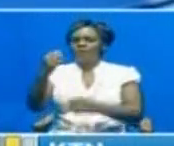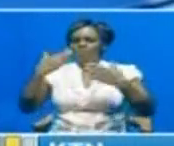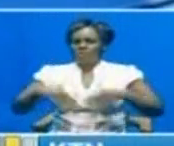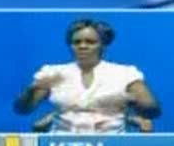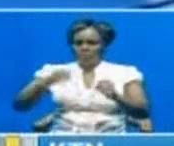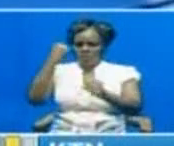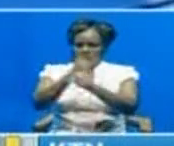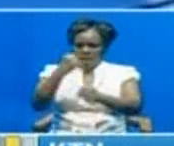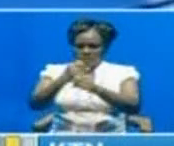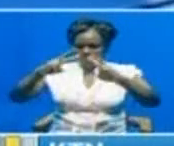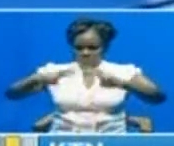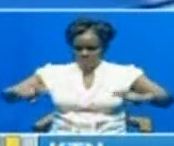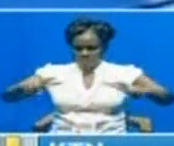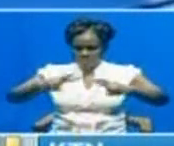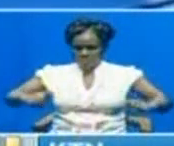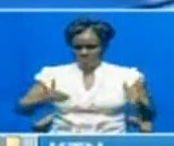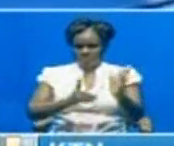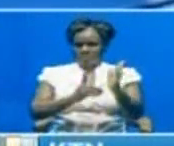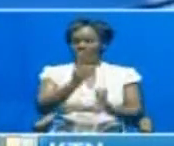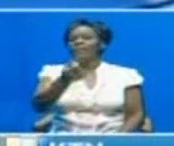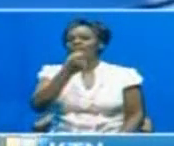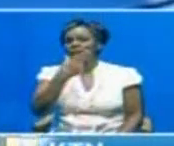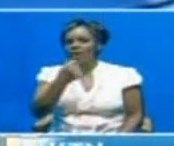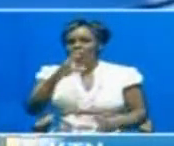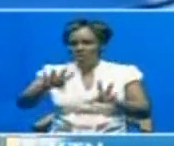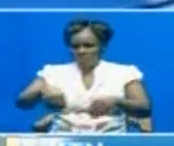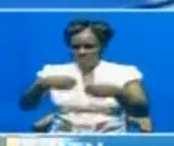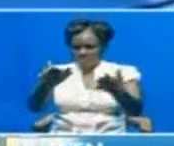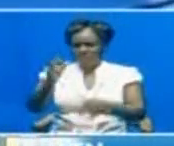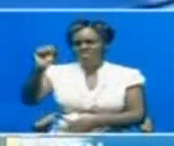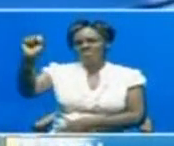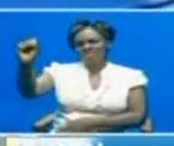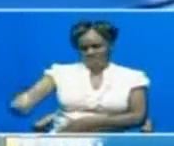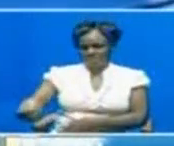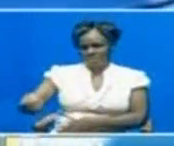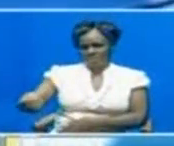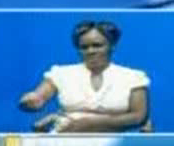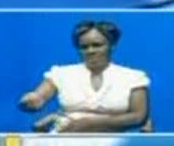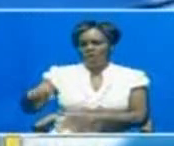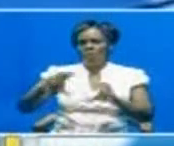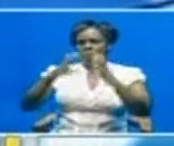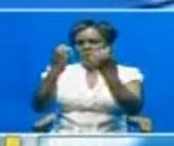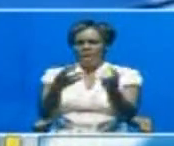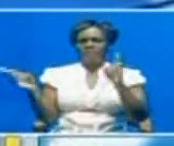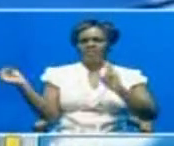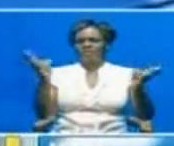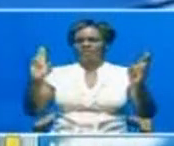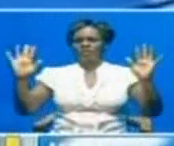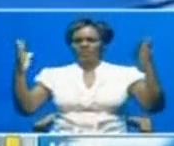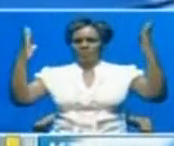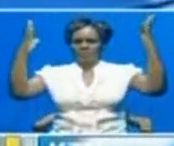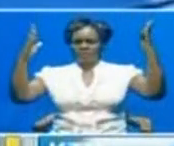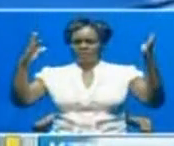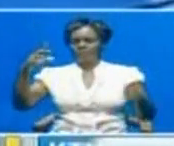working on research and development of the vaccine are giving a resounding yes as the world prepares to mark the World